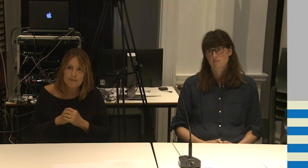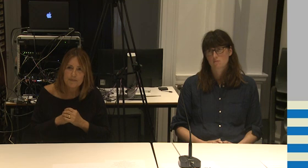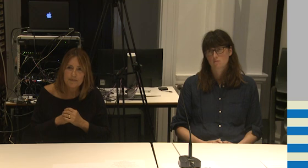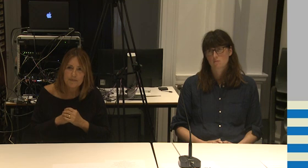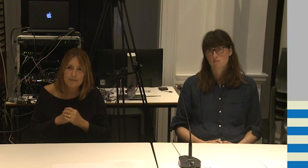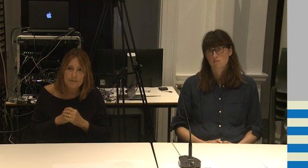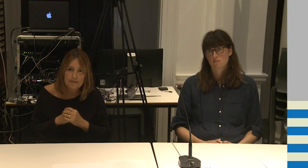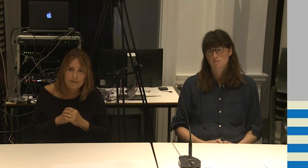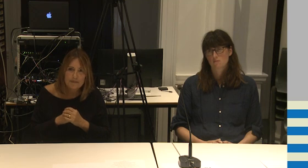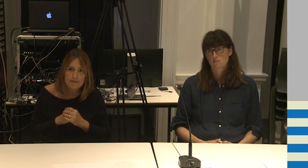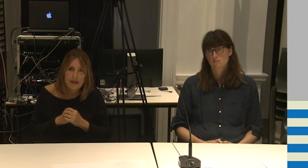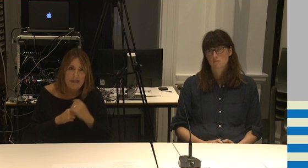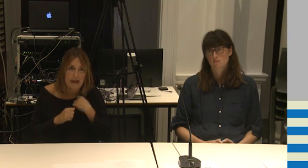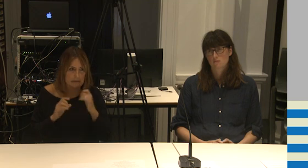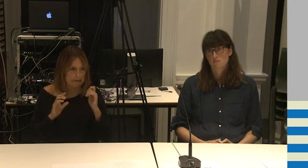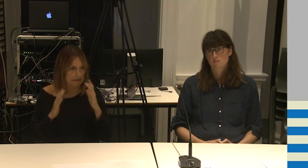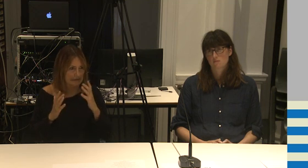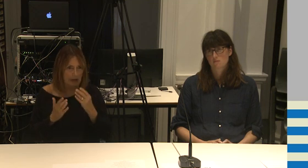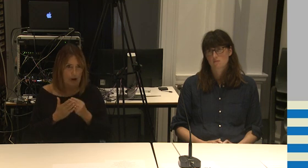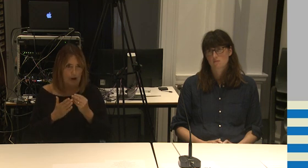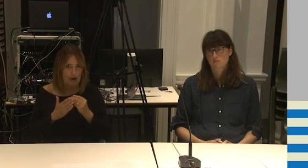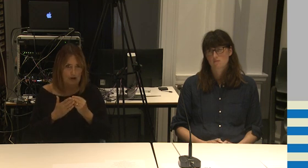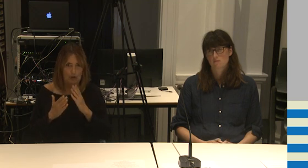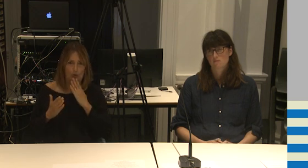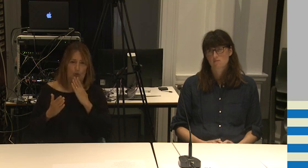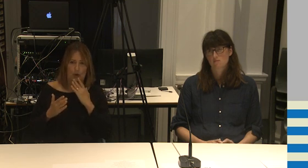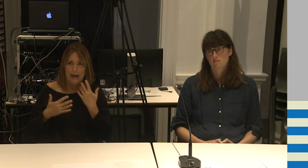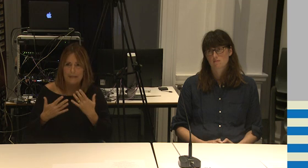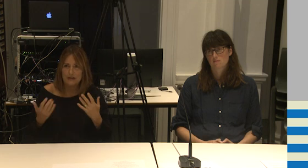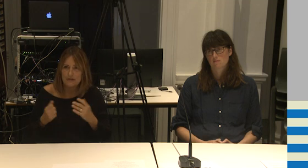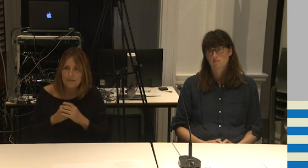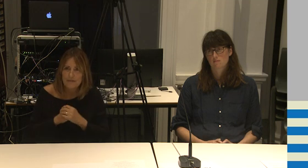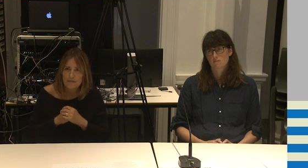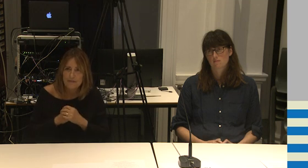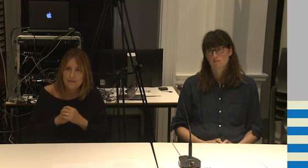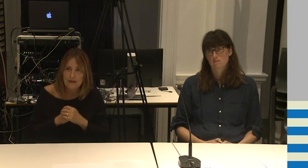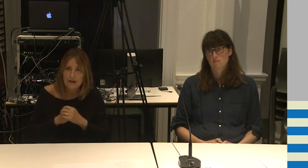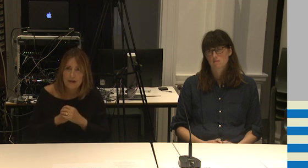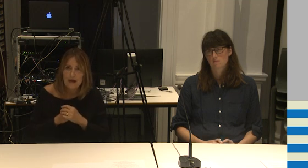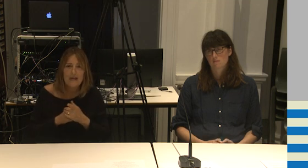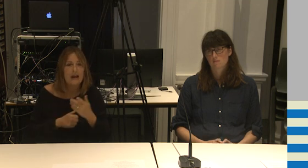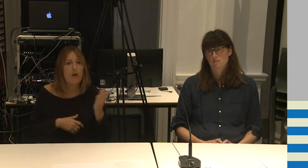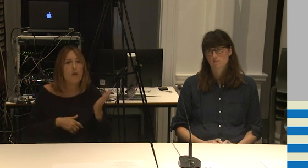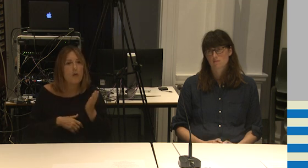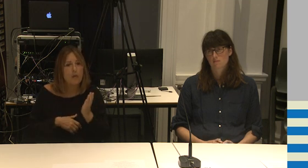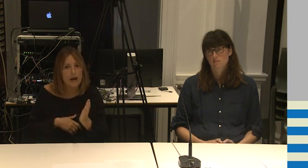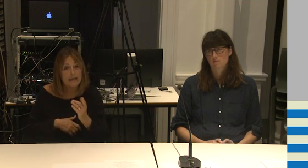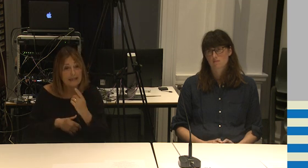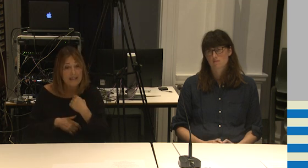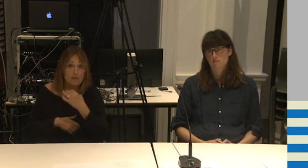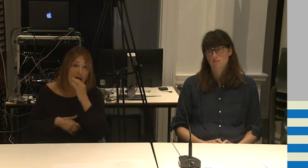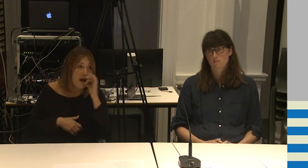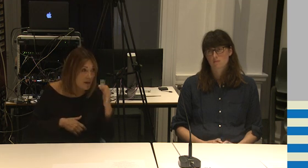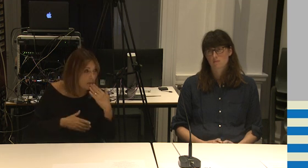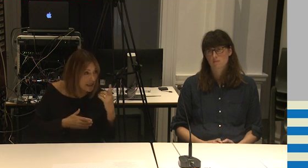And then we were really worried about how much this was going to cost. So we were terrified. And the waiter came up to us and said, can we have the bill?